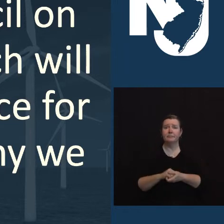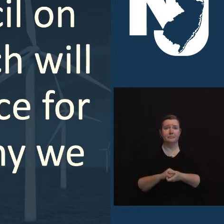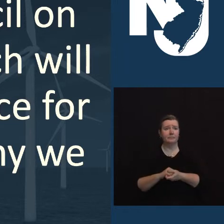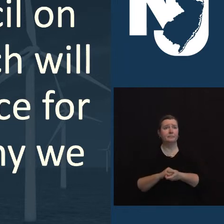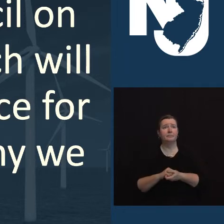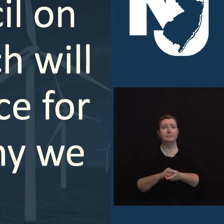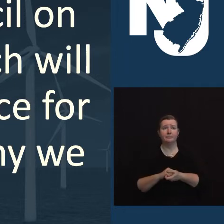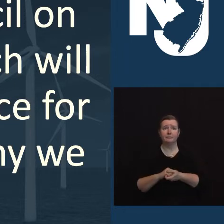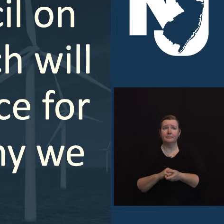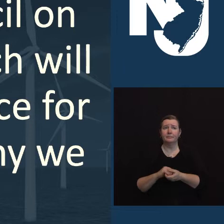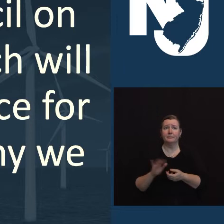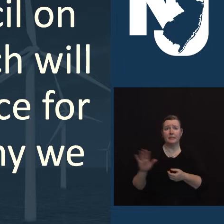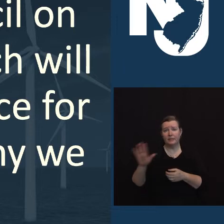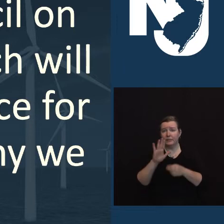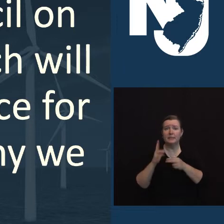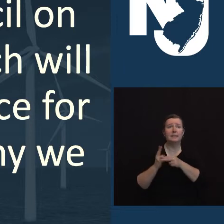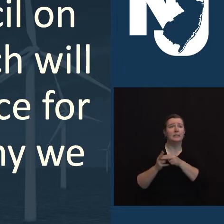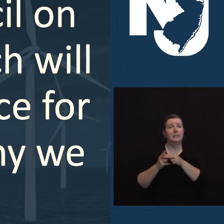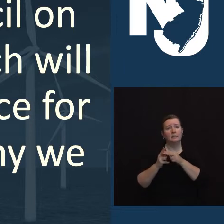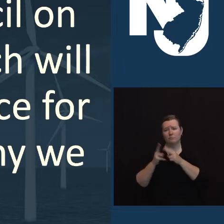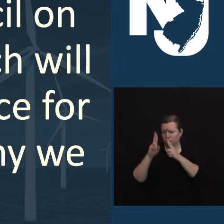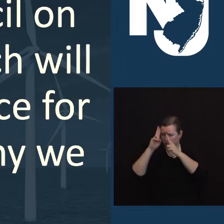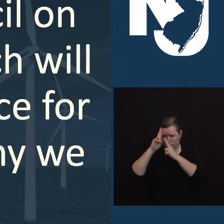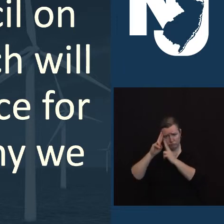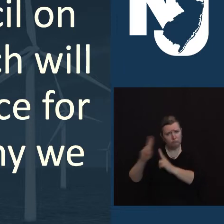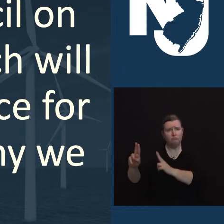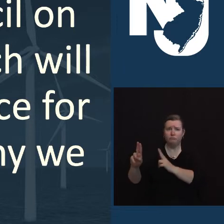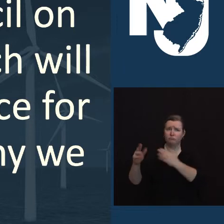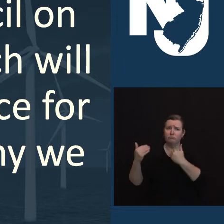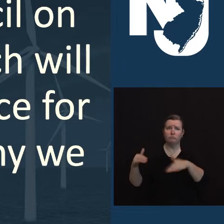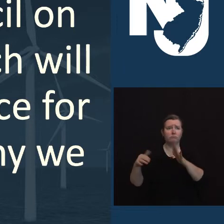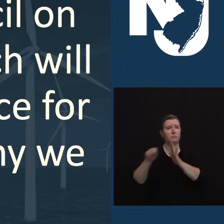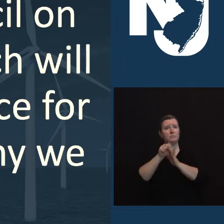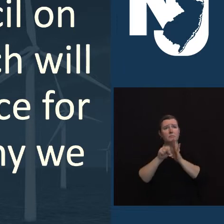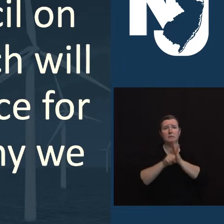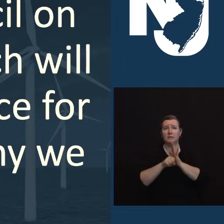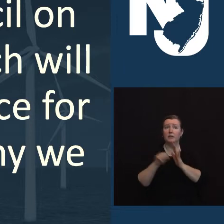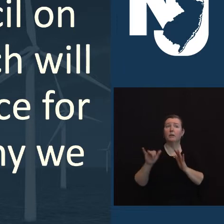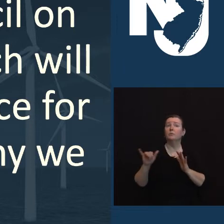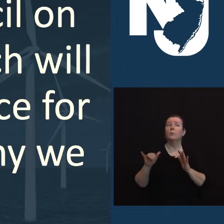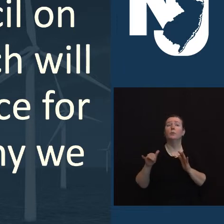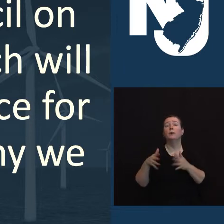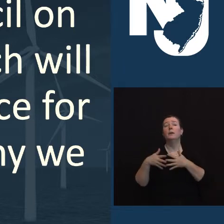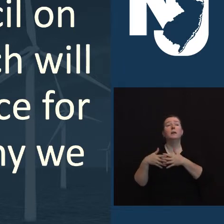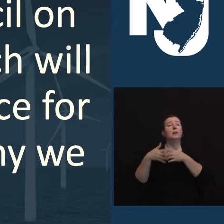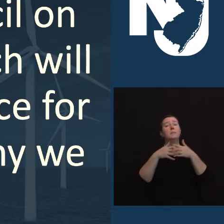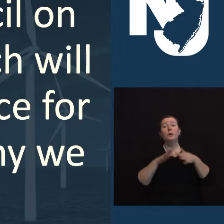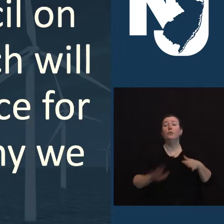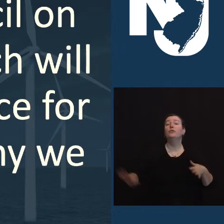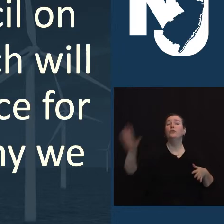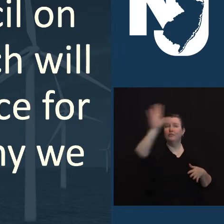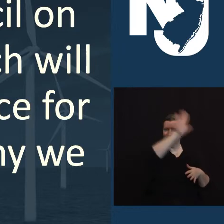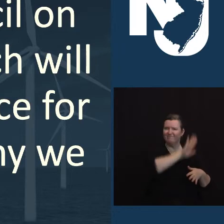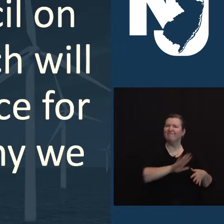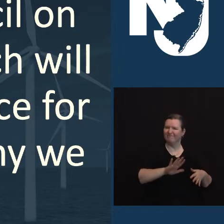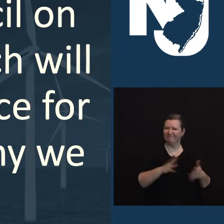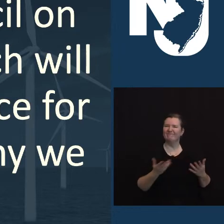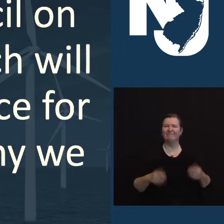state and across our country. So I thank everyone who is a part of this council. I look forward to building the workforce of